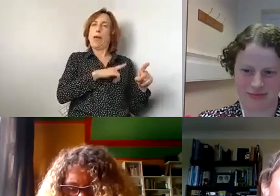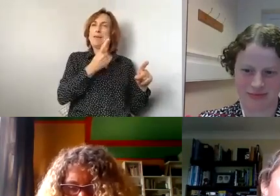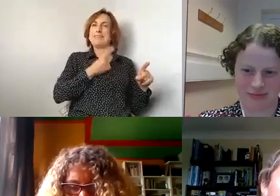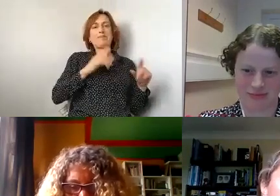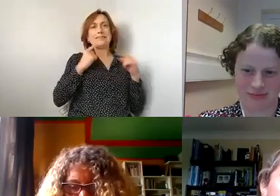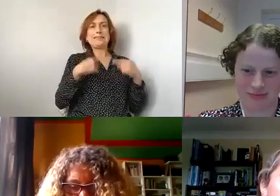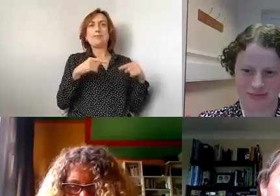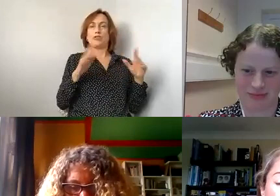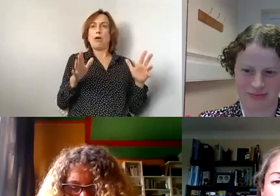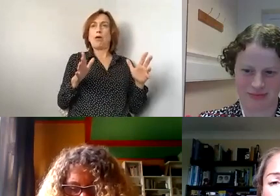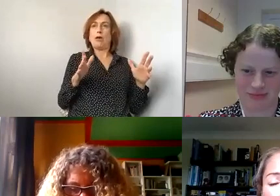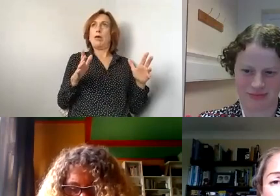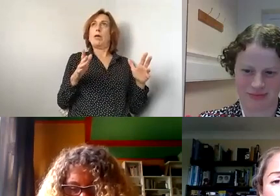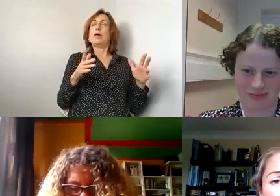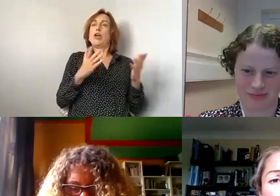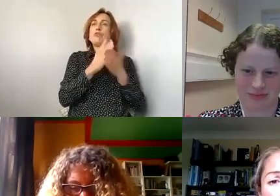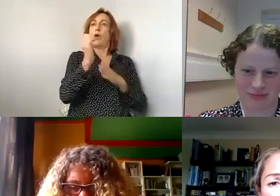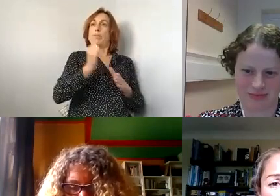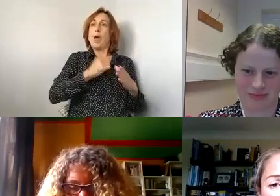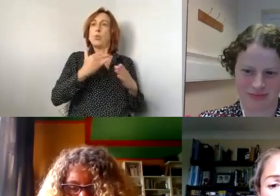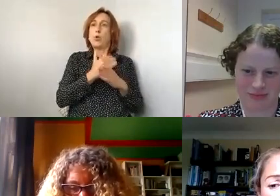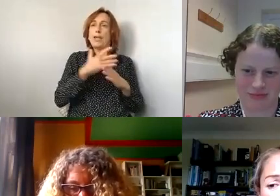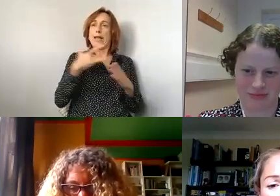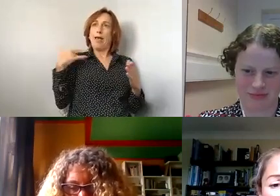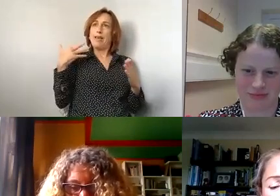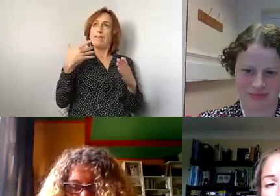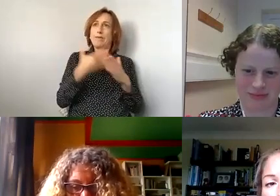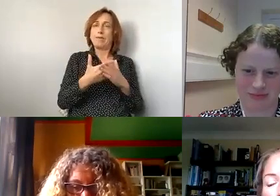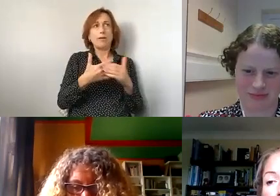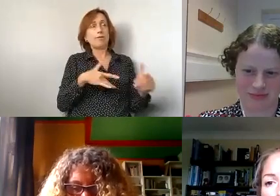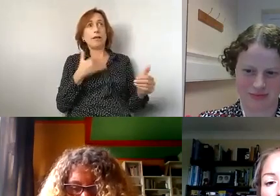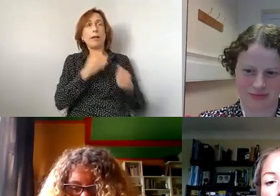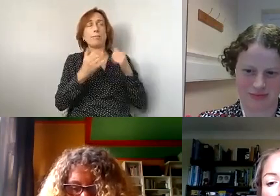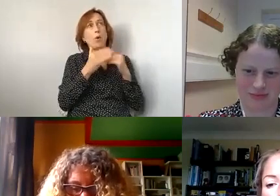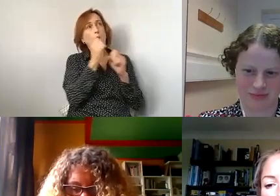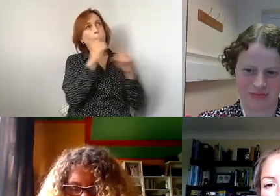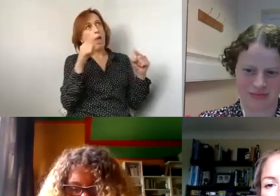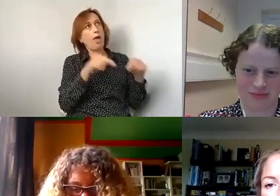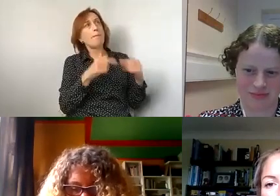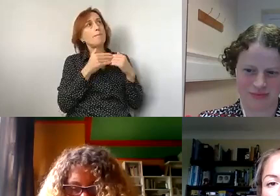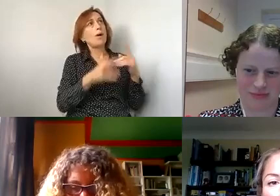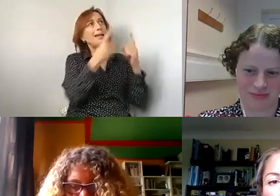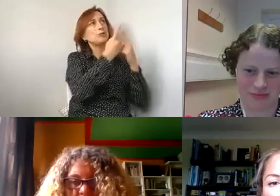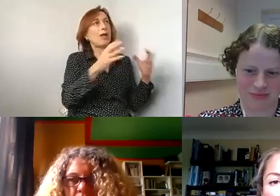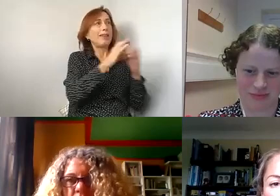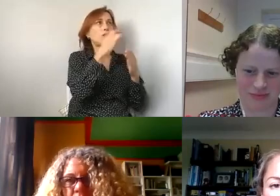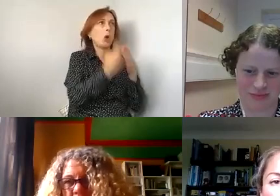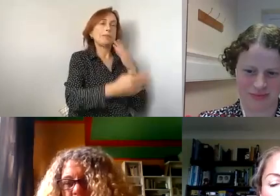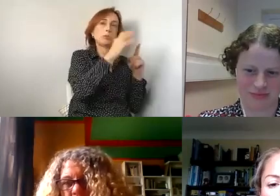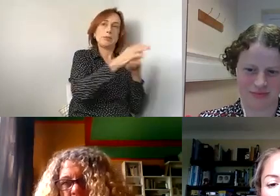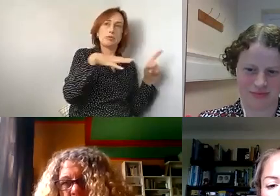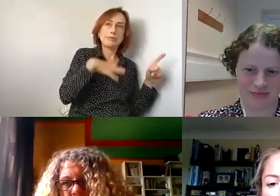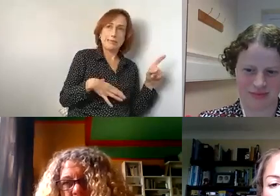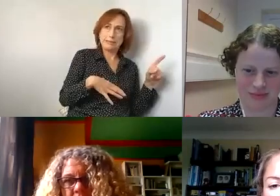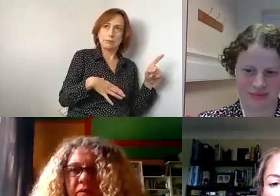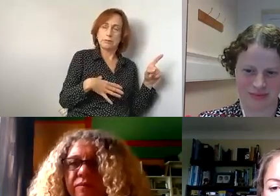more nuanced we know that our world is, and the more particular the issues, and so actually we do need a really